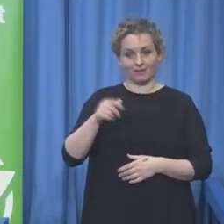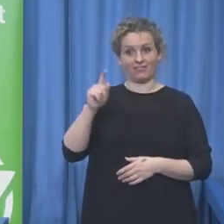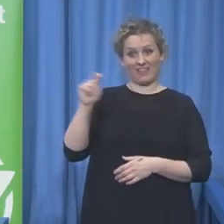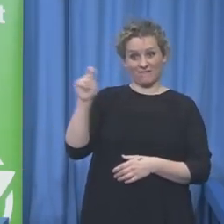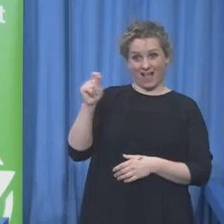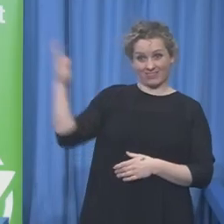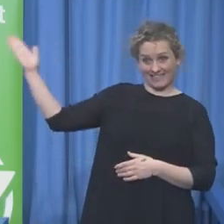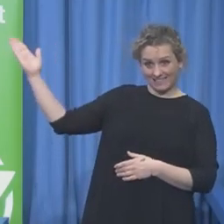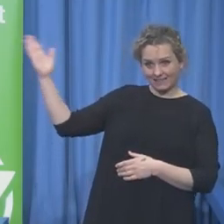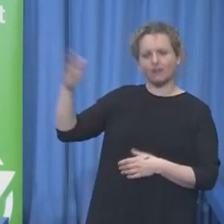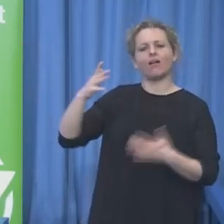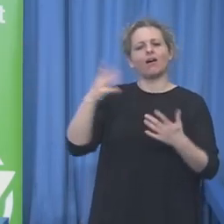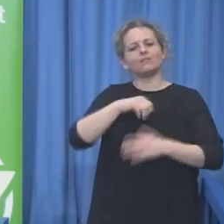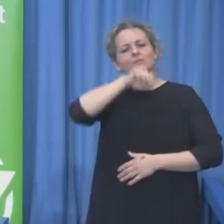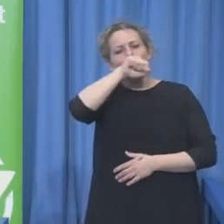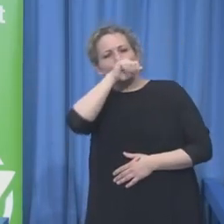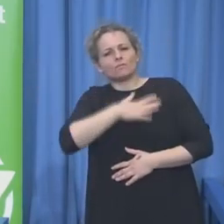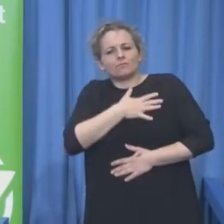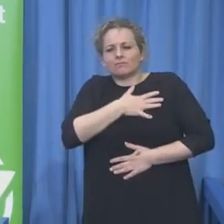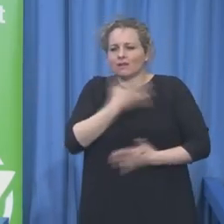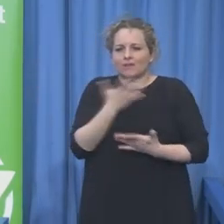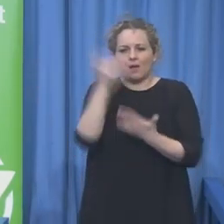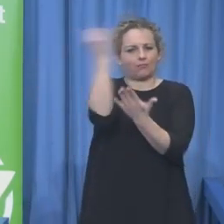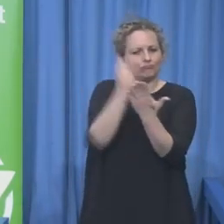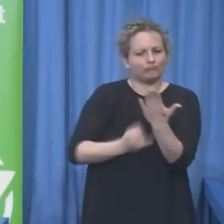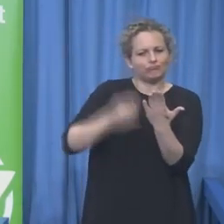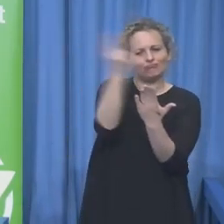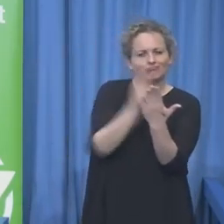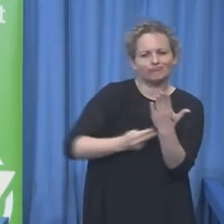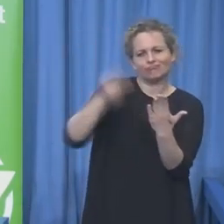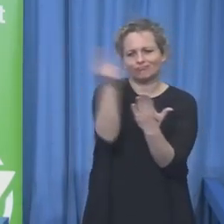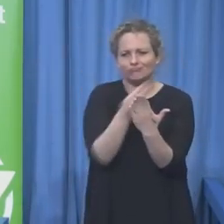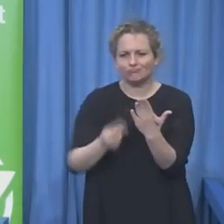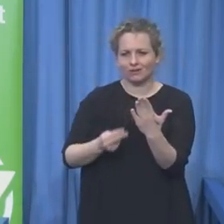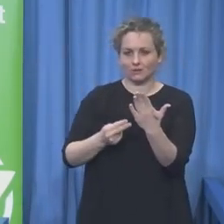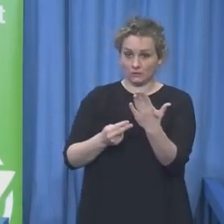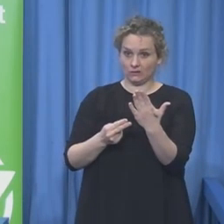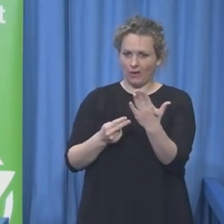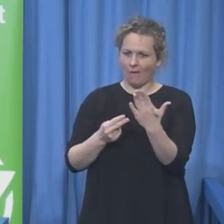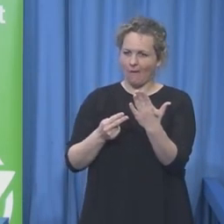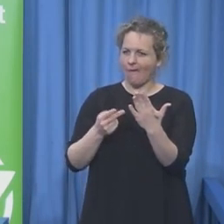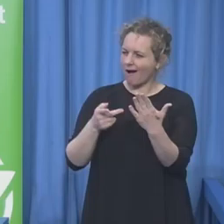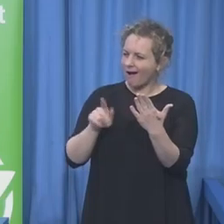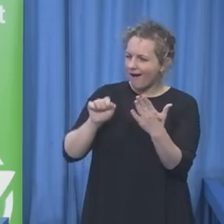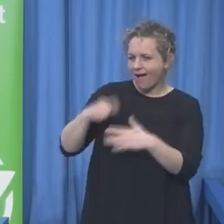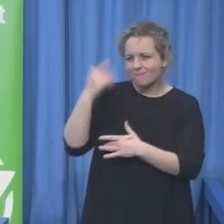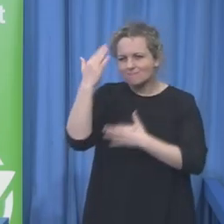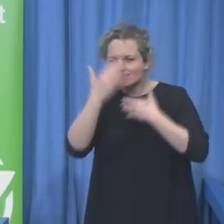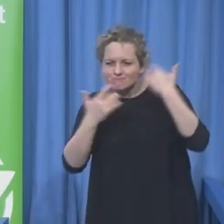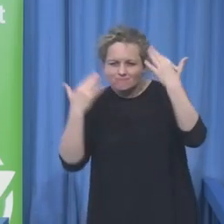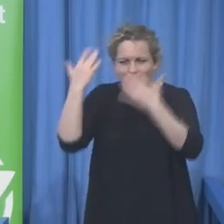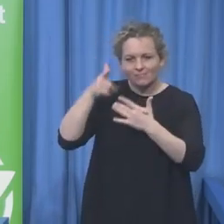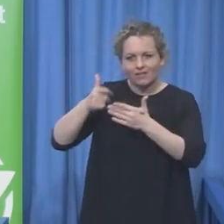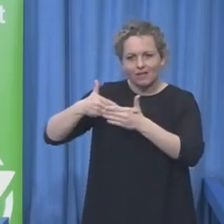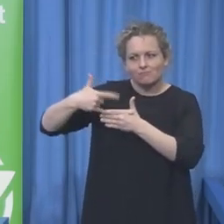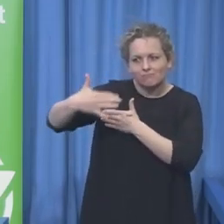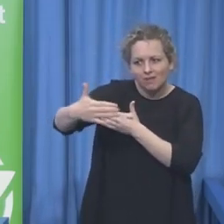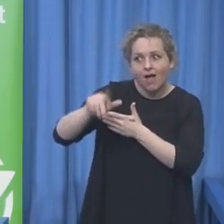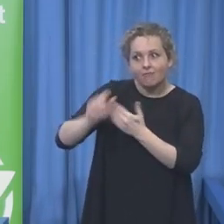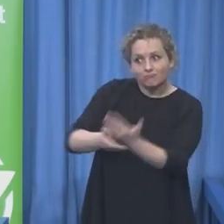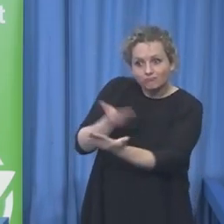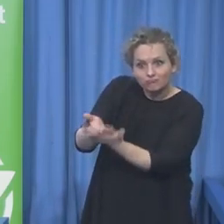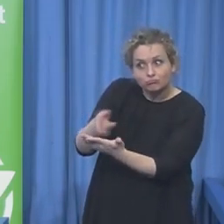Tiffany wanted to find a way to share these creations with her community. Tiffany partnered with her team, vocational